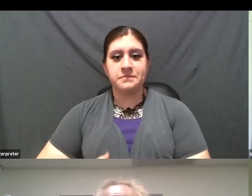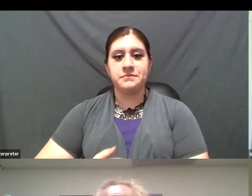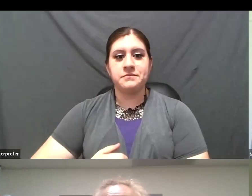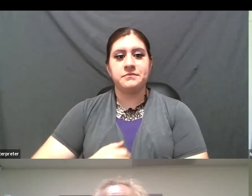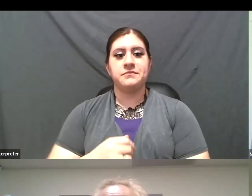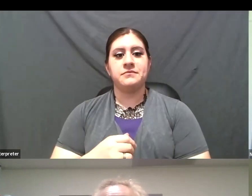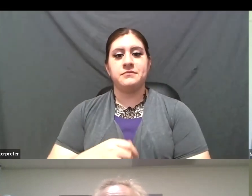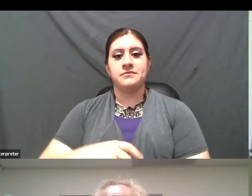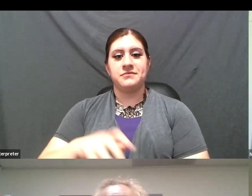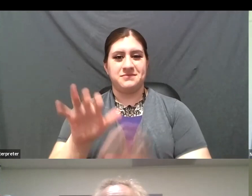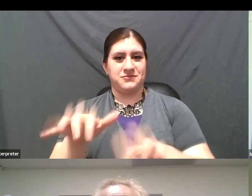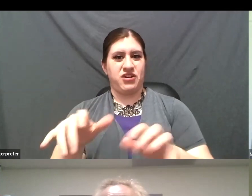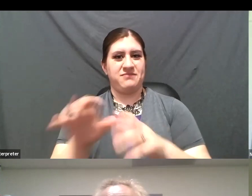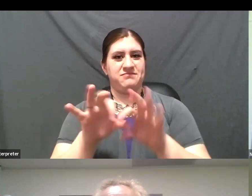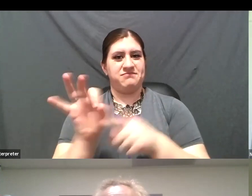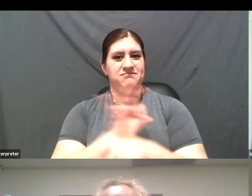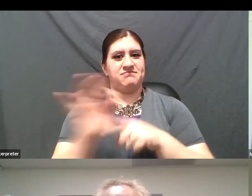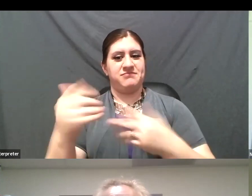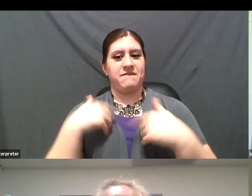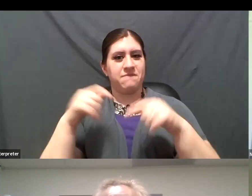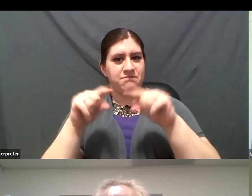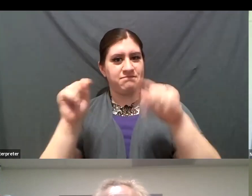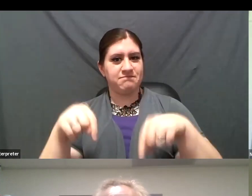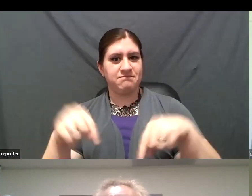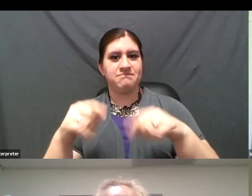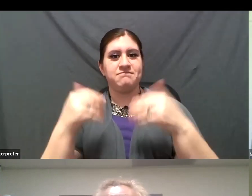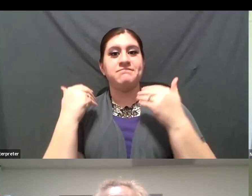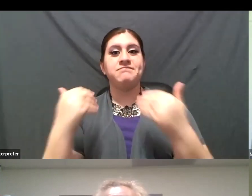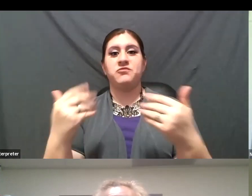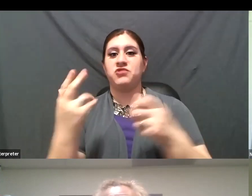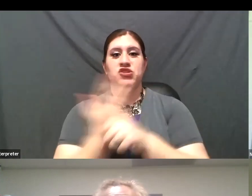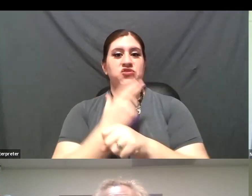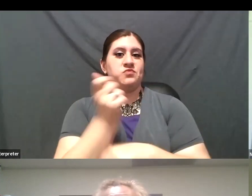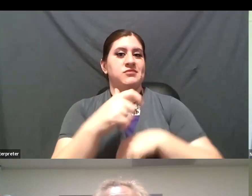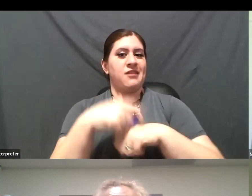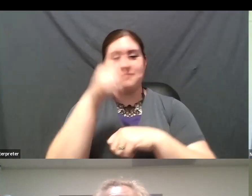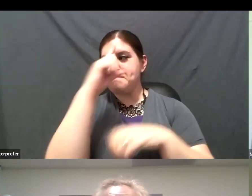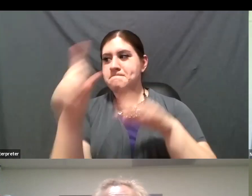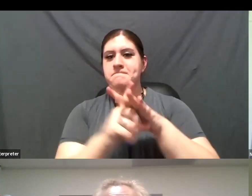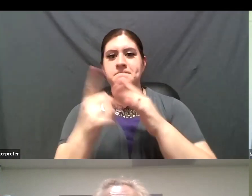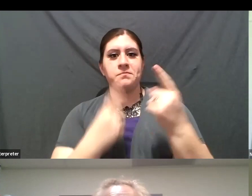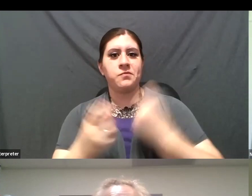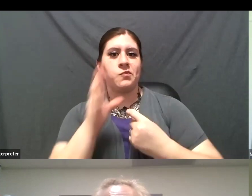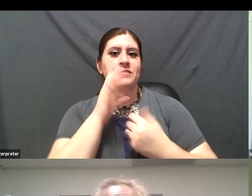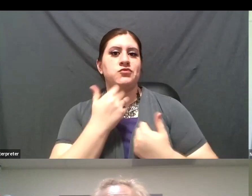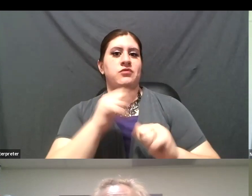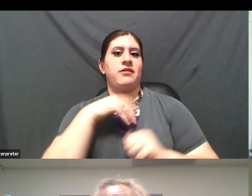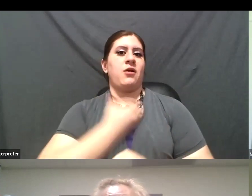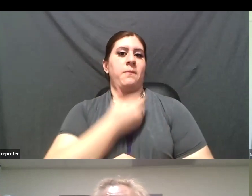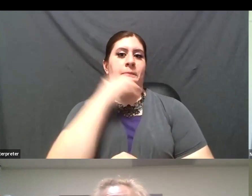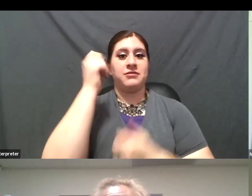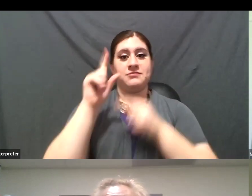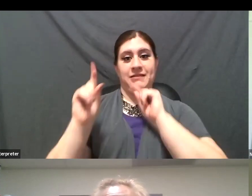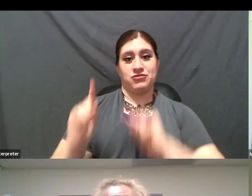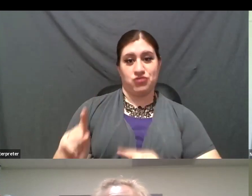Lastly, there's a chat function at the bottom of your screen. Feel free to use this anytime that you have questions. We'll do our best to either answer your question